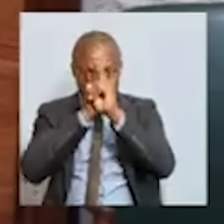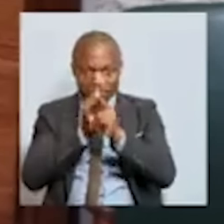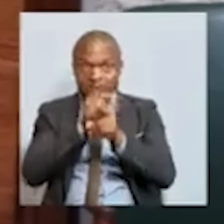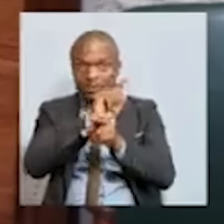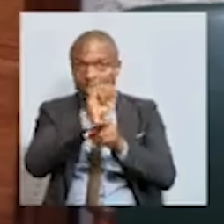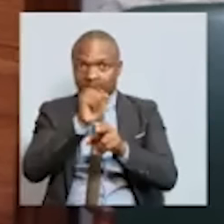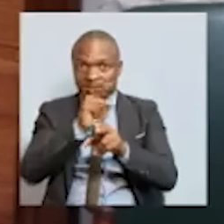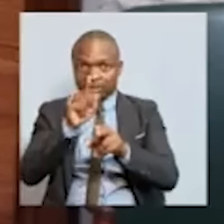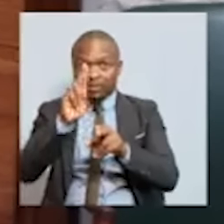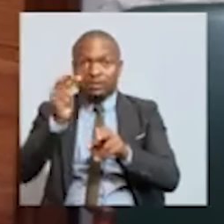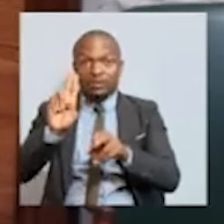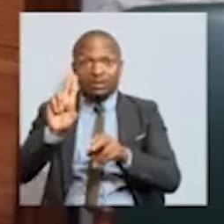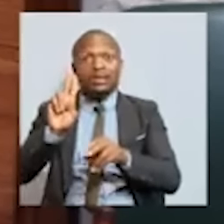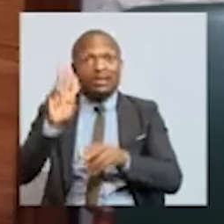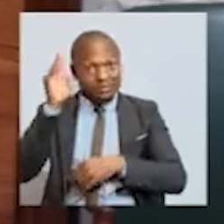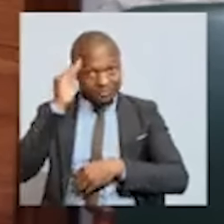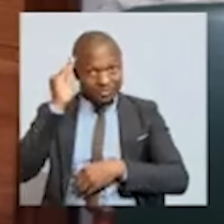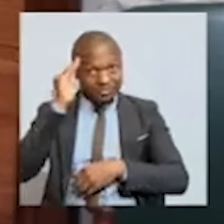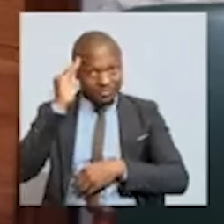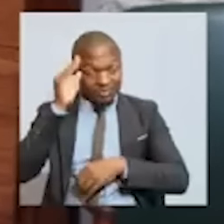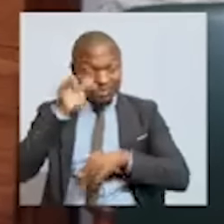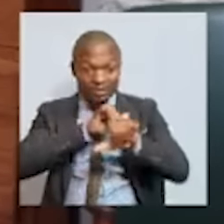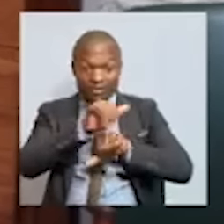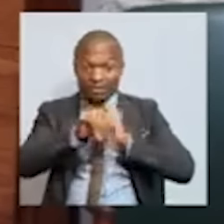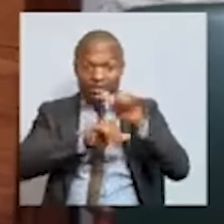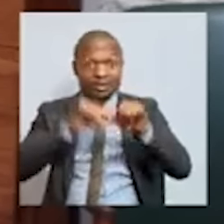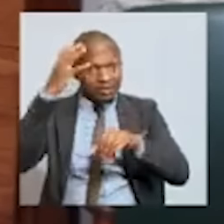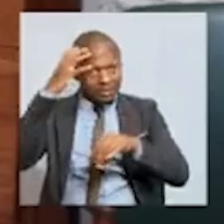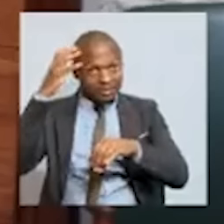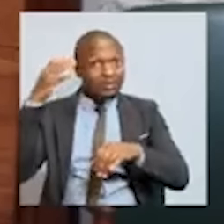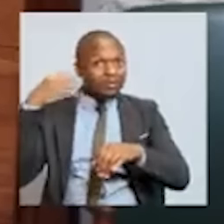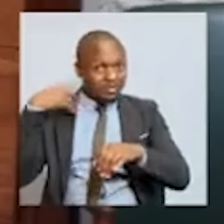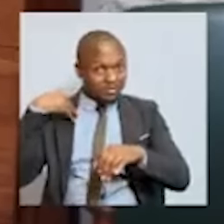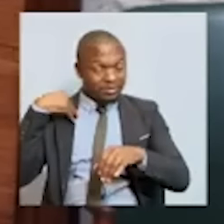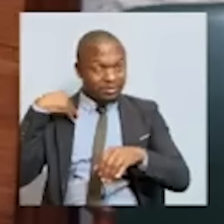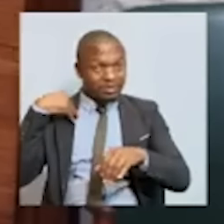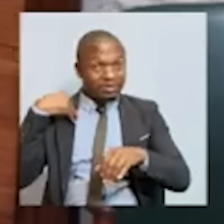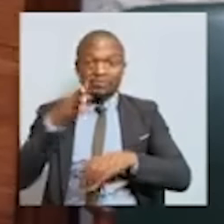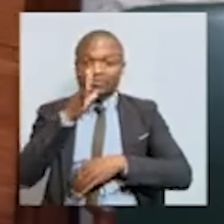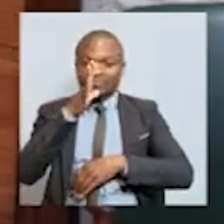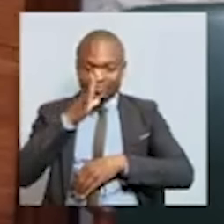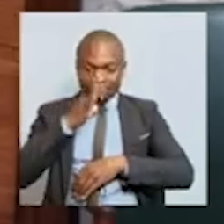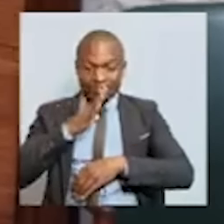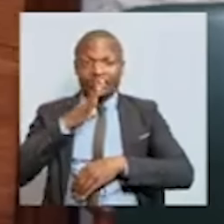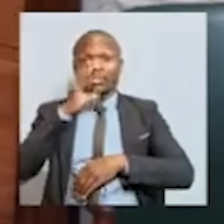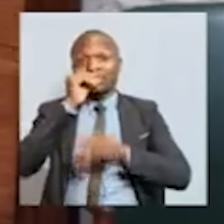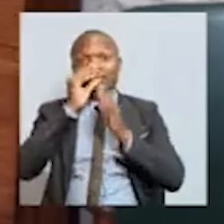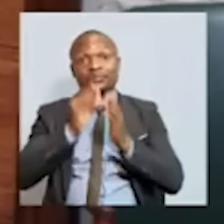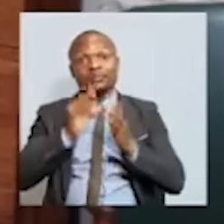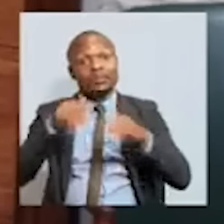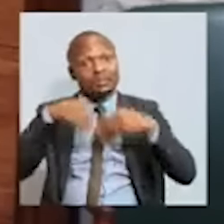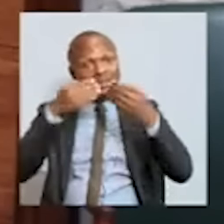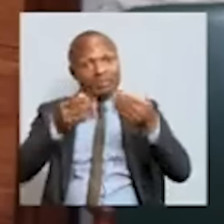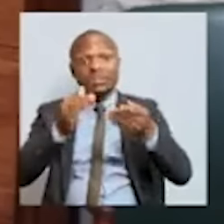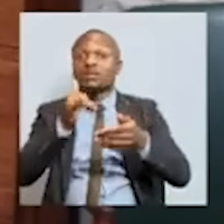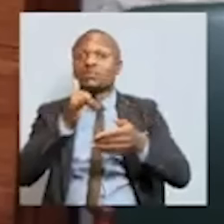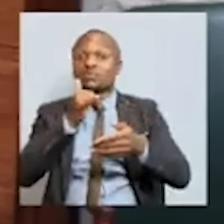MP knowingly misled the office of the Honorable Madam Speaker by lodging a false